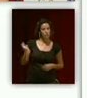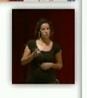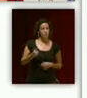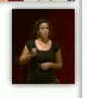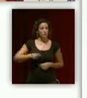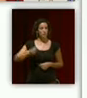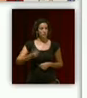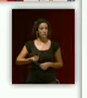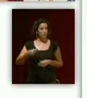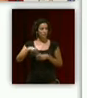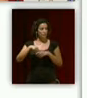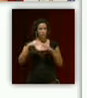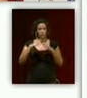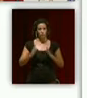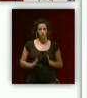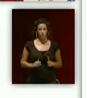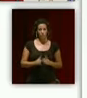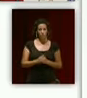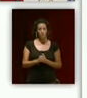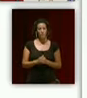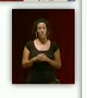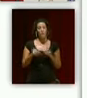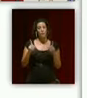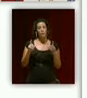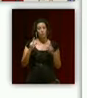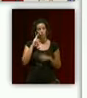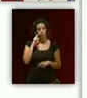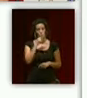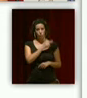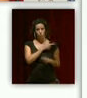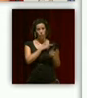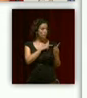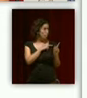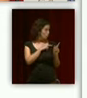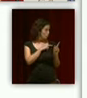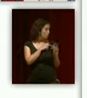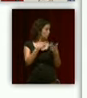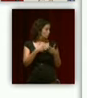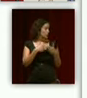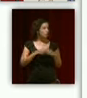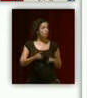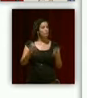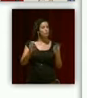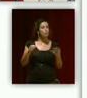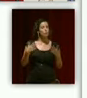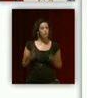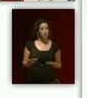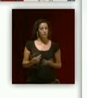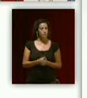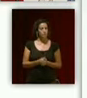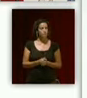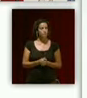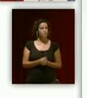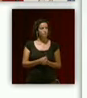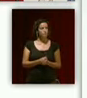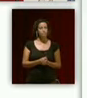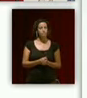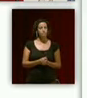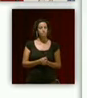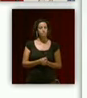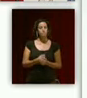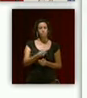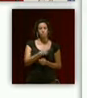enable the control over certain electronic devices which are normally present in a household. In the